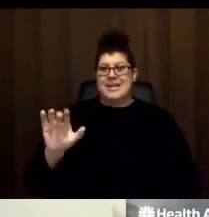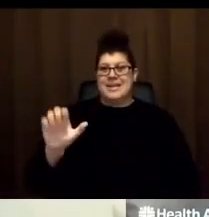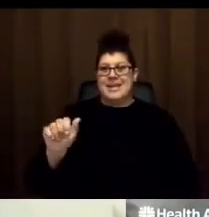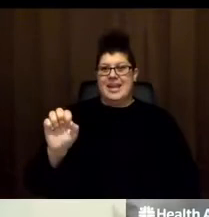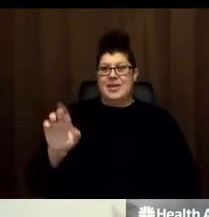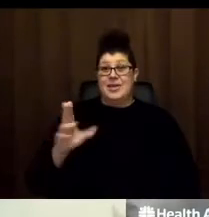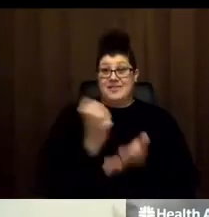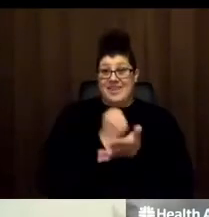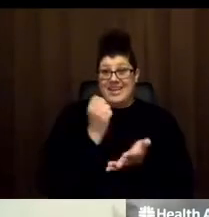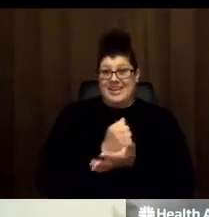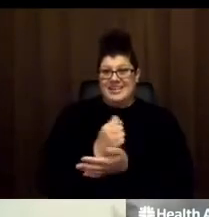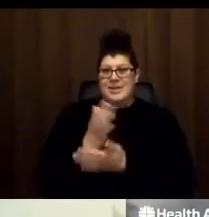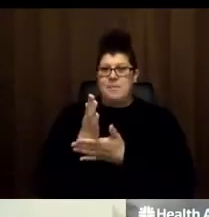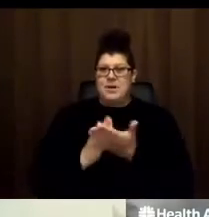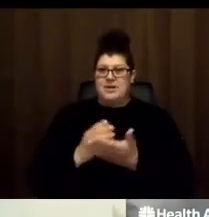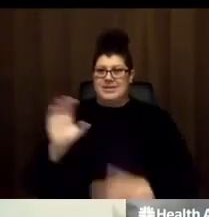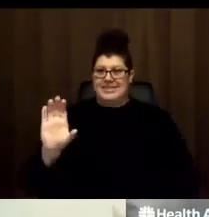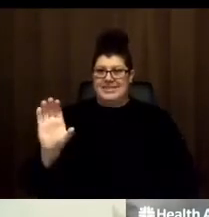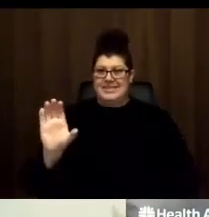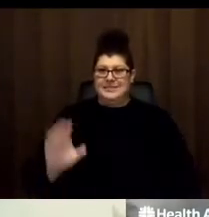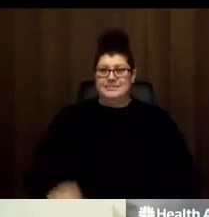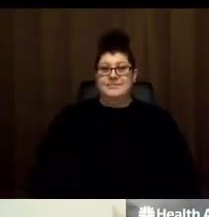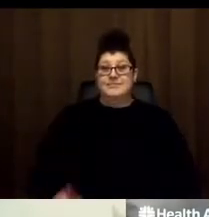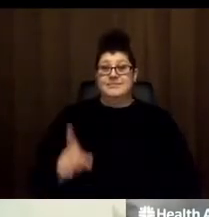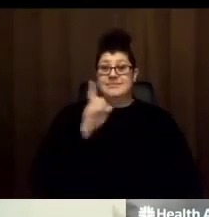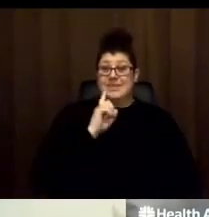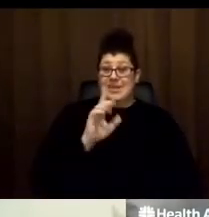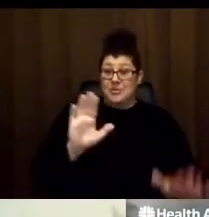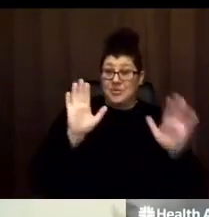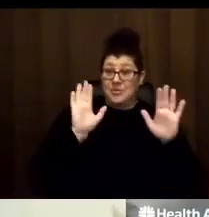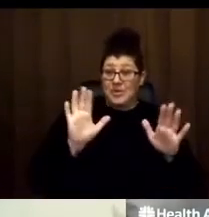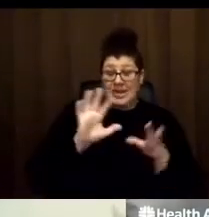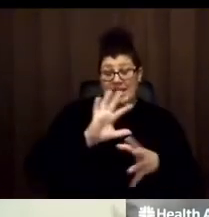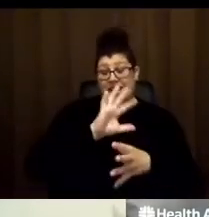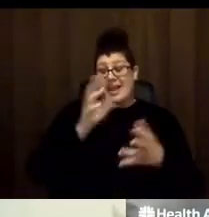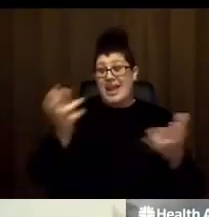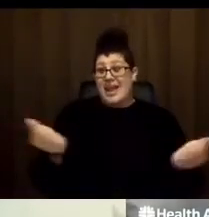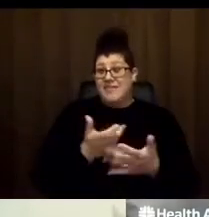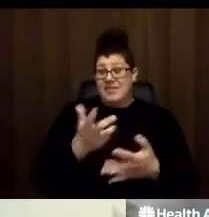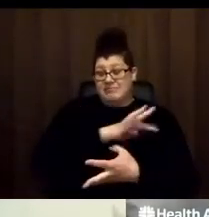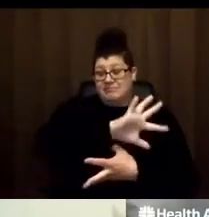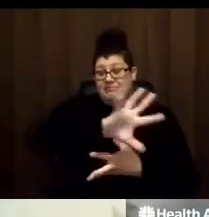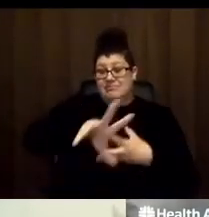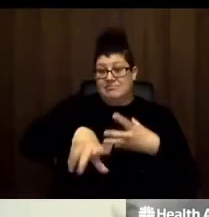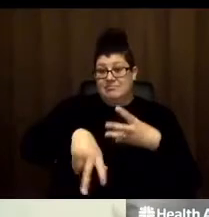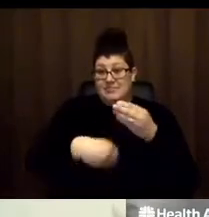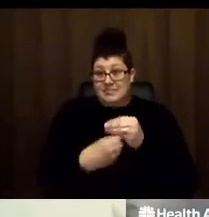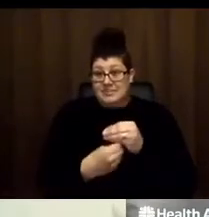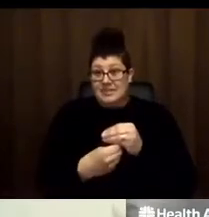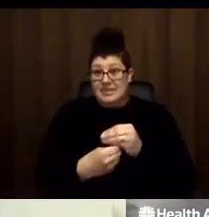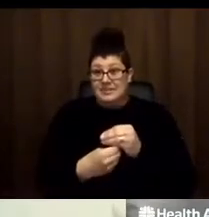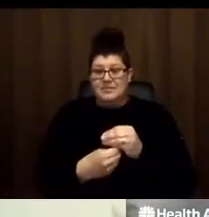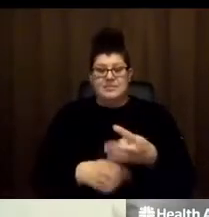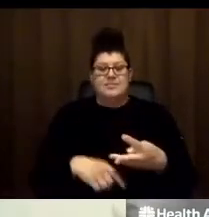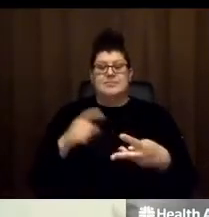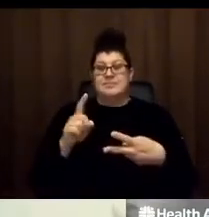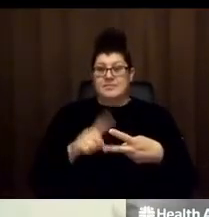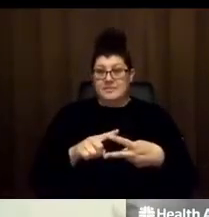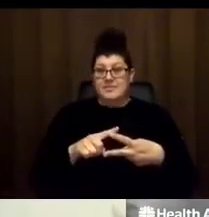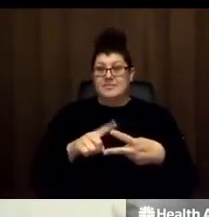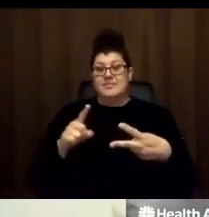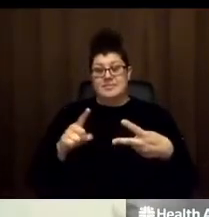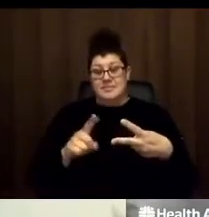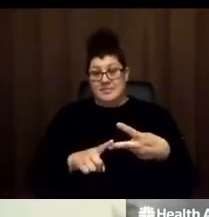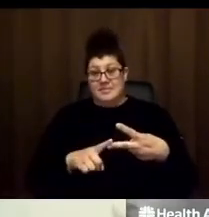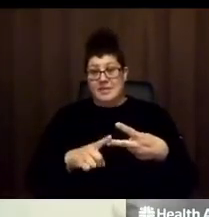reason it's exciting is because Medicare Advantage plans are great. They combine all of option one, Original Medicare, into one plan. And in